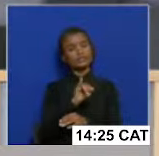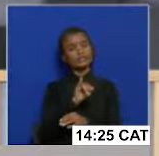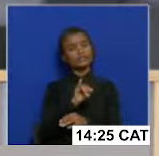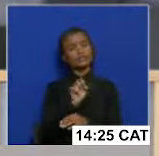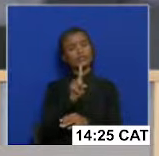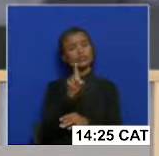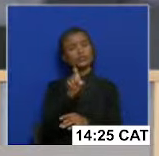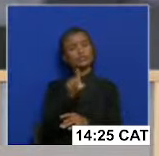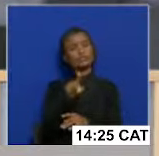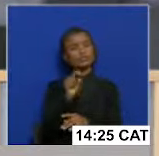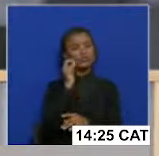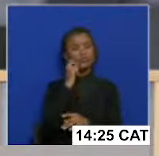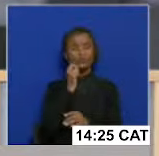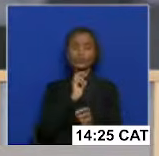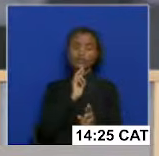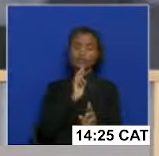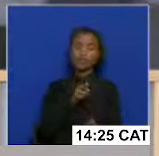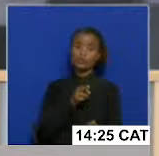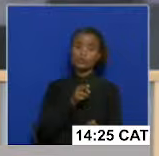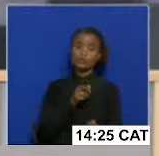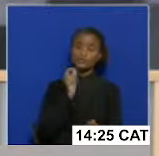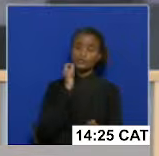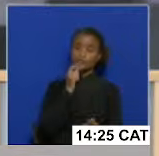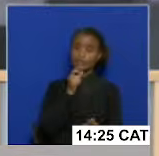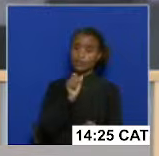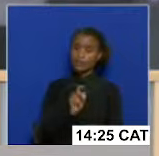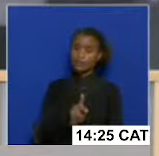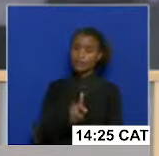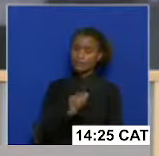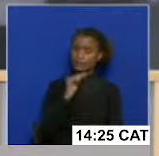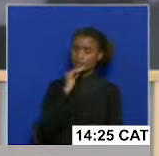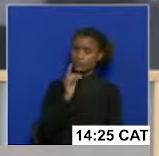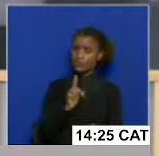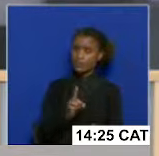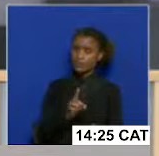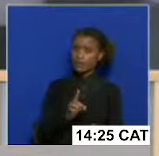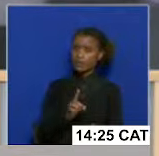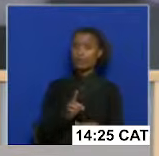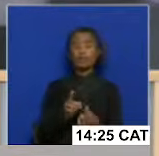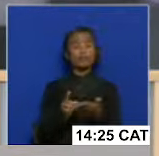I would have, No, I'm saying I would have understood if you said you agree.